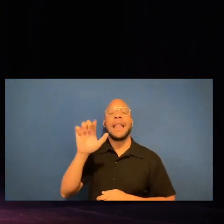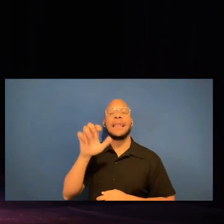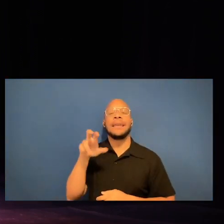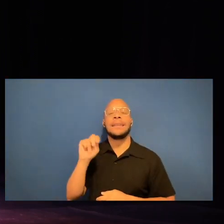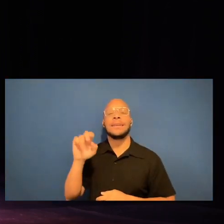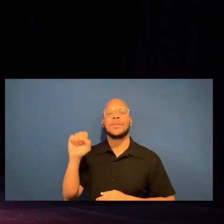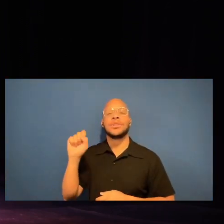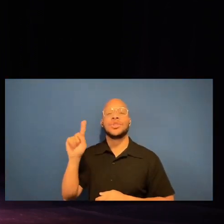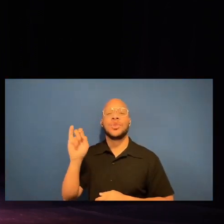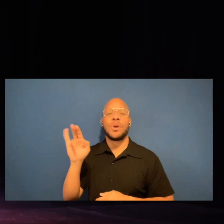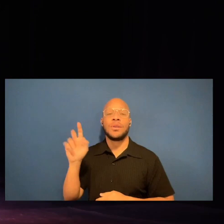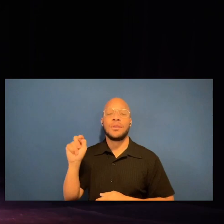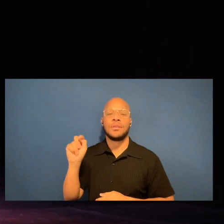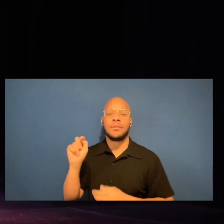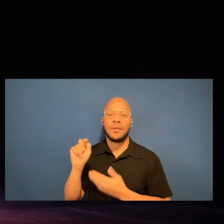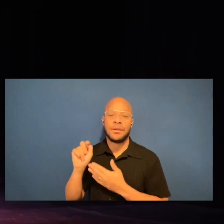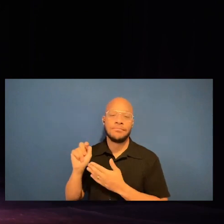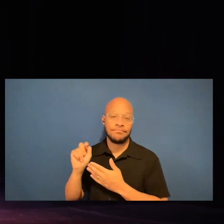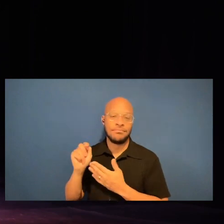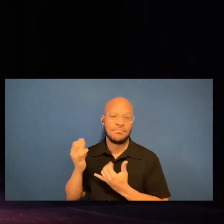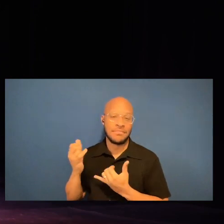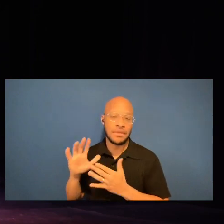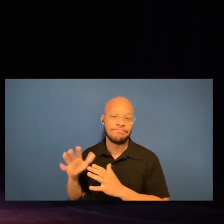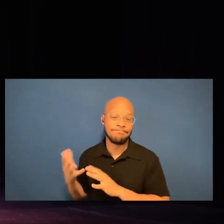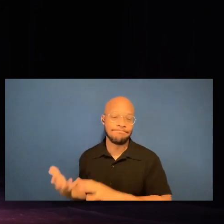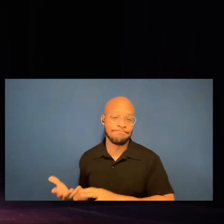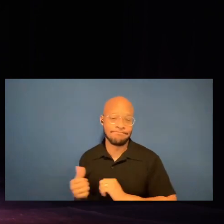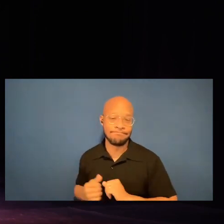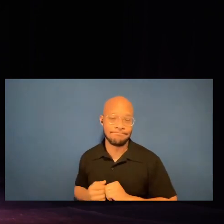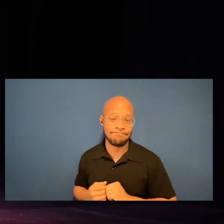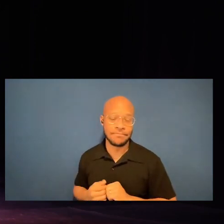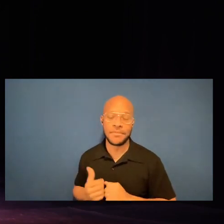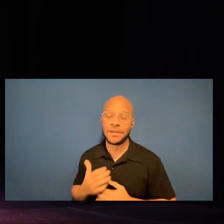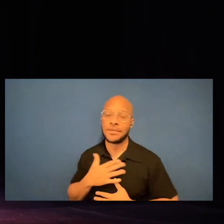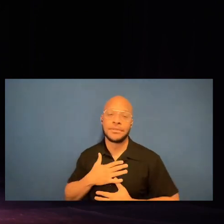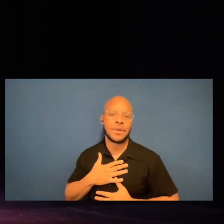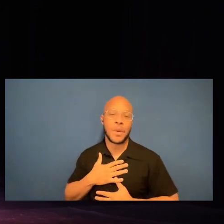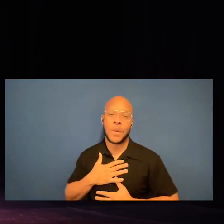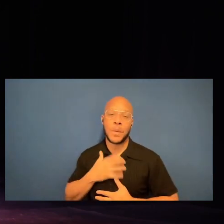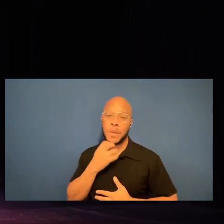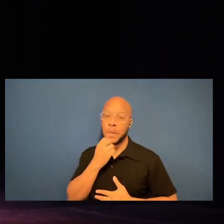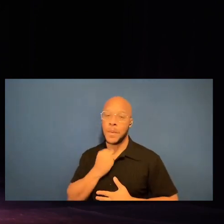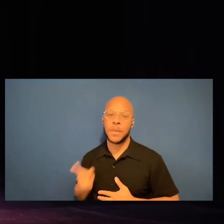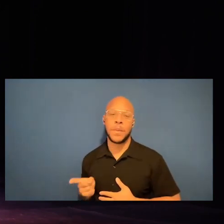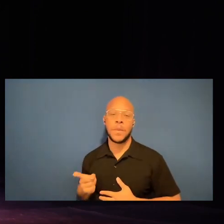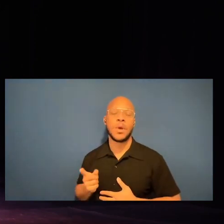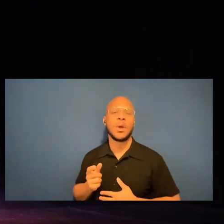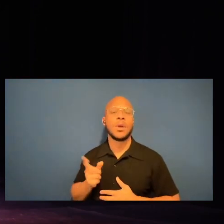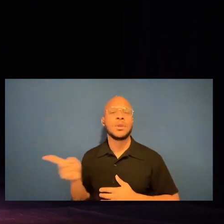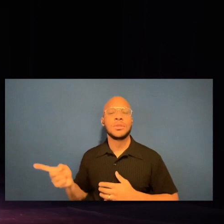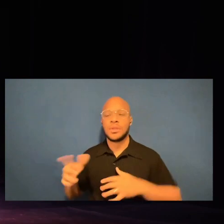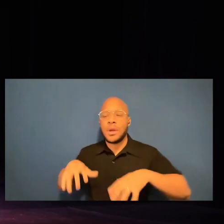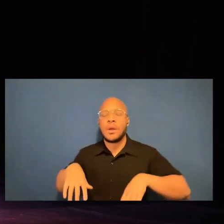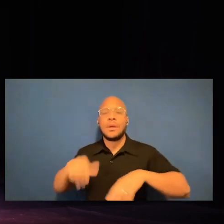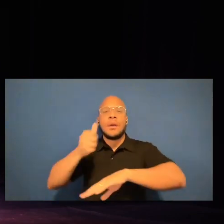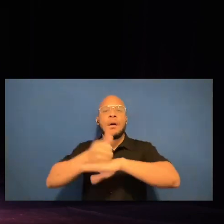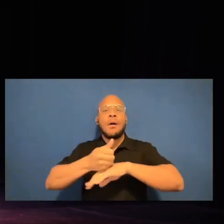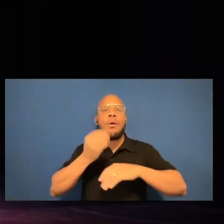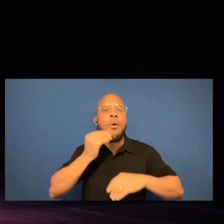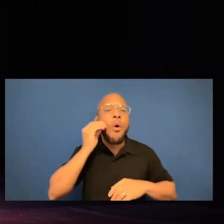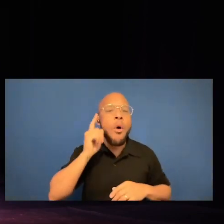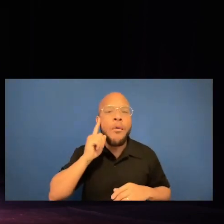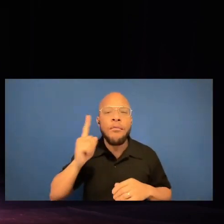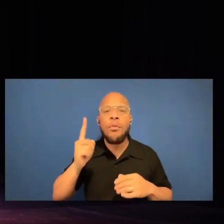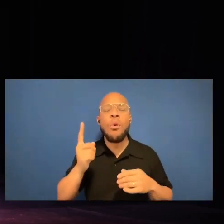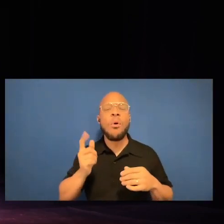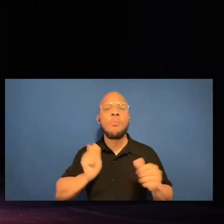And the magic of the home she fostered for the groundbreaking, the performance artists, the avant-garde, the international